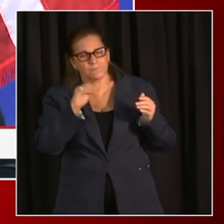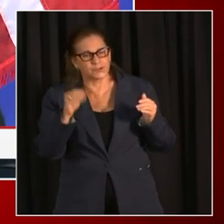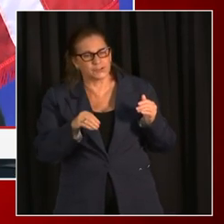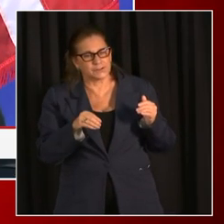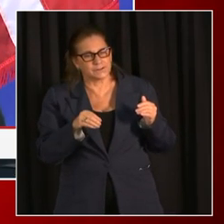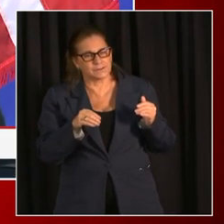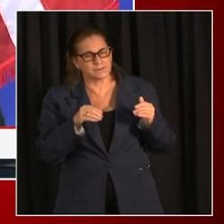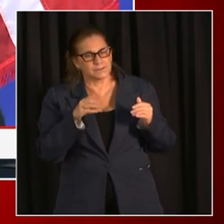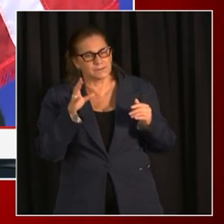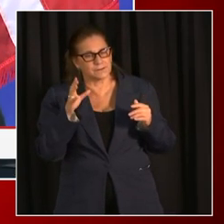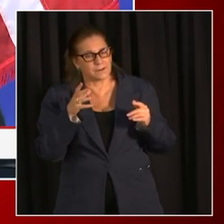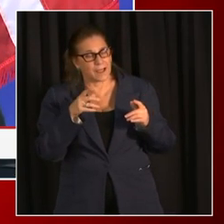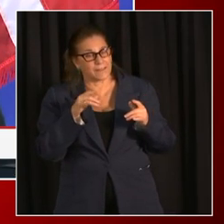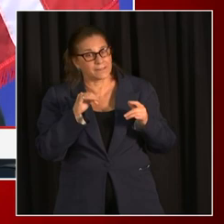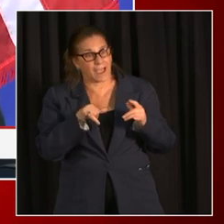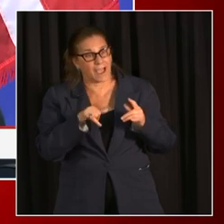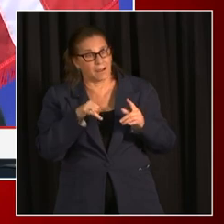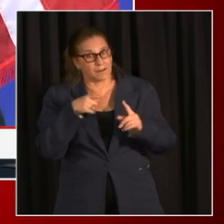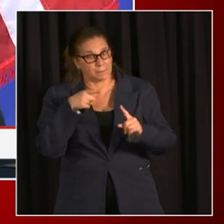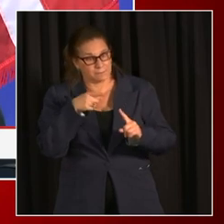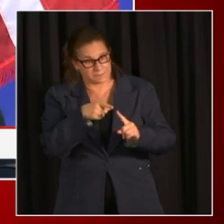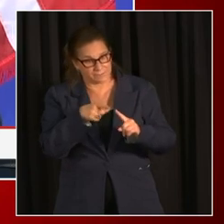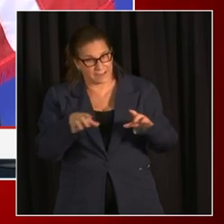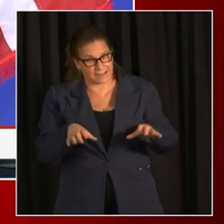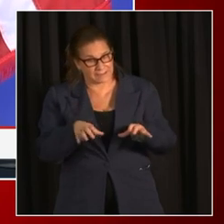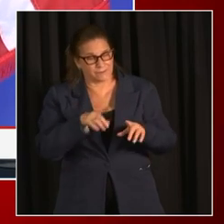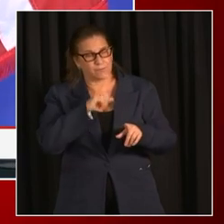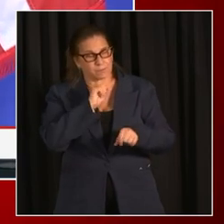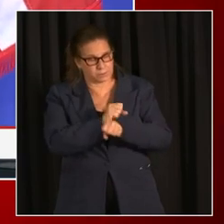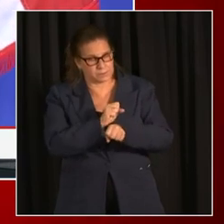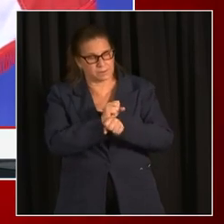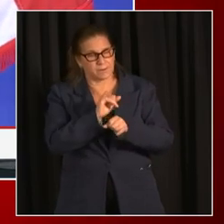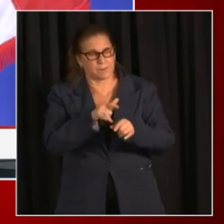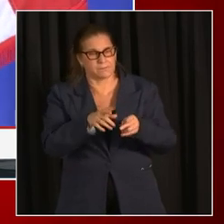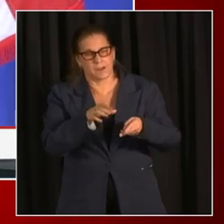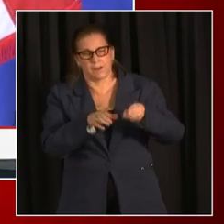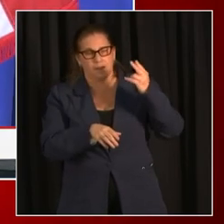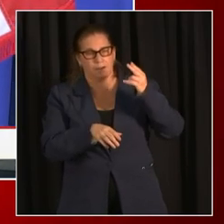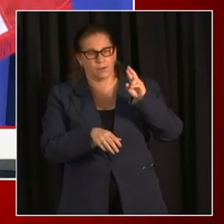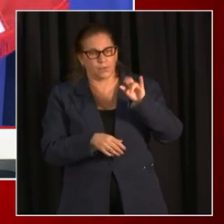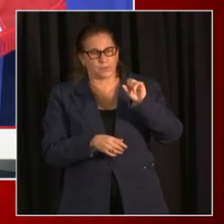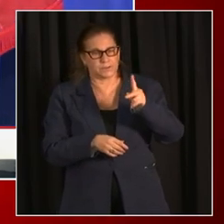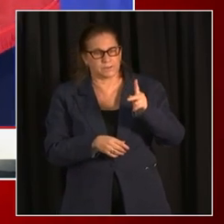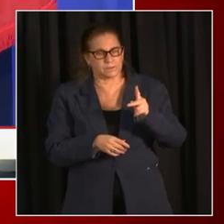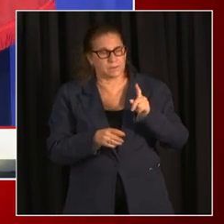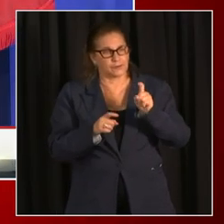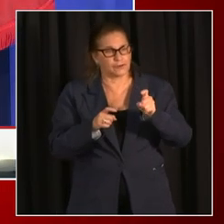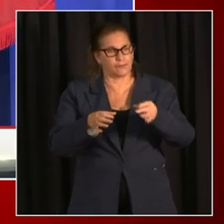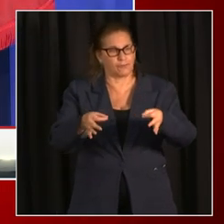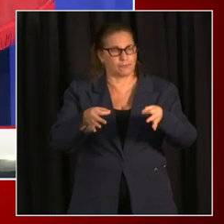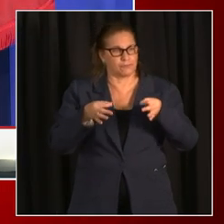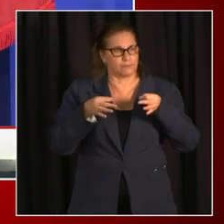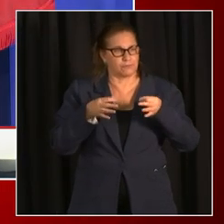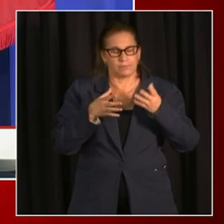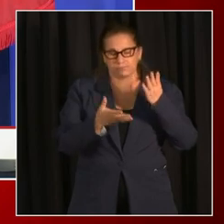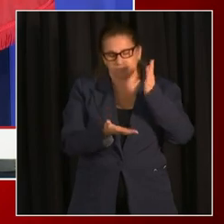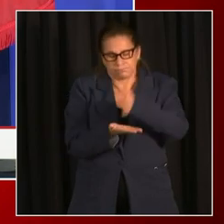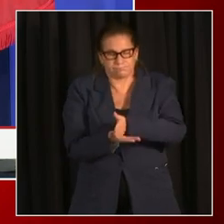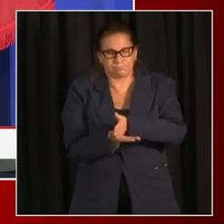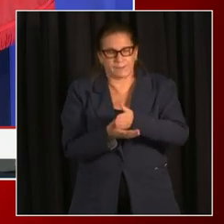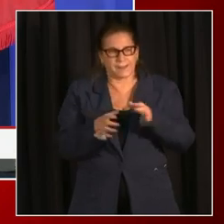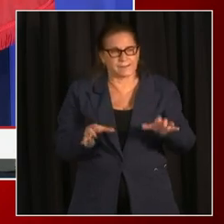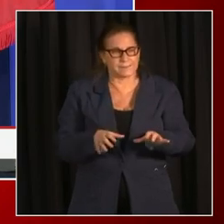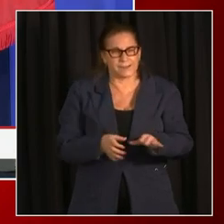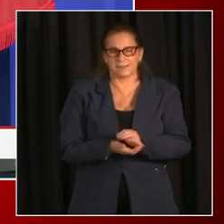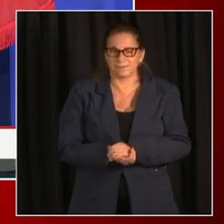from a specific activity that would trigger you to roll back that specific activity? Well, That's a great question. Oh, I'm Mark. sorry, Yeah. go